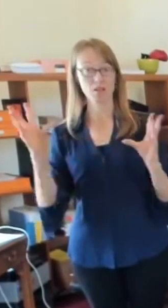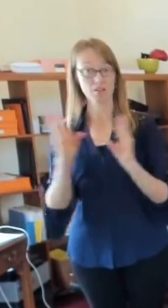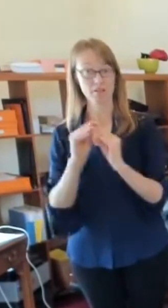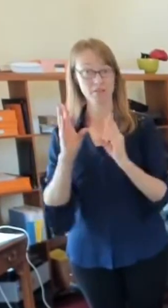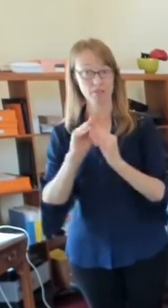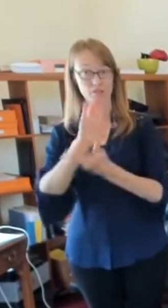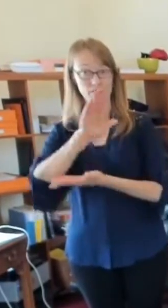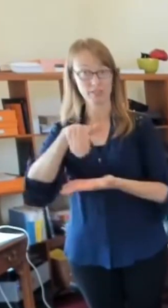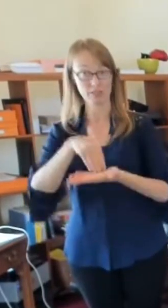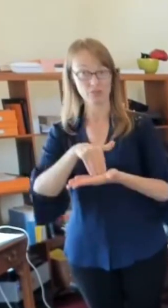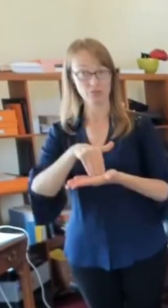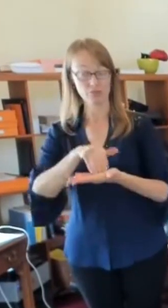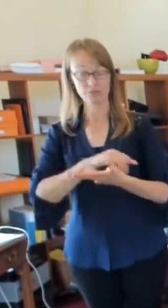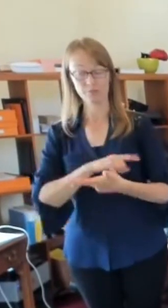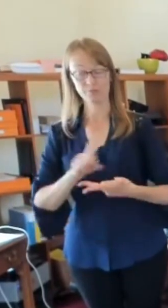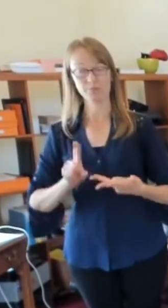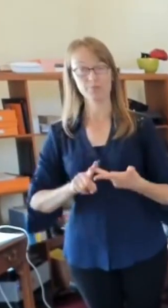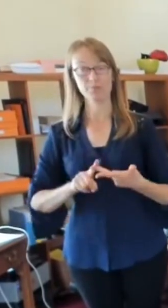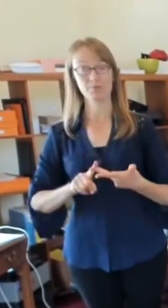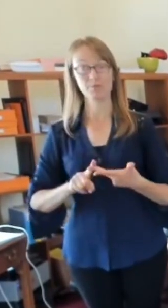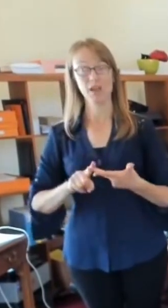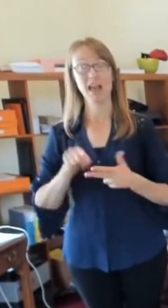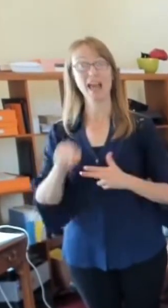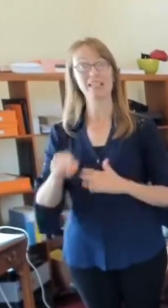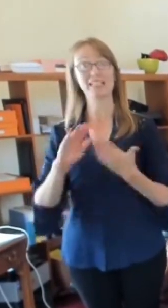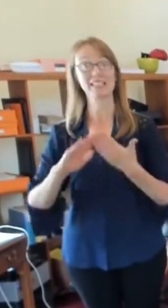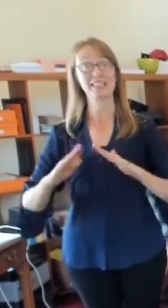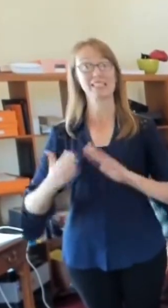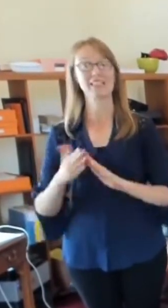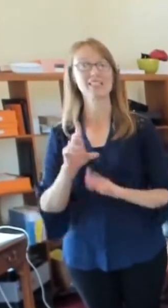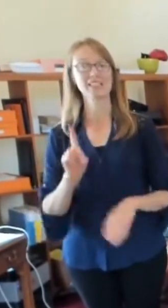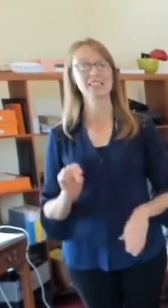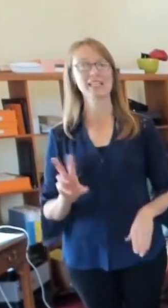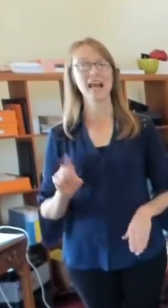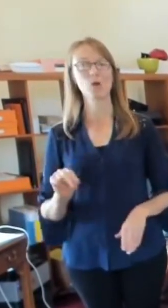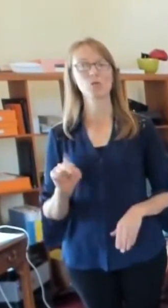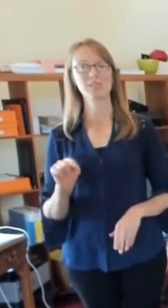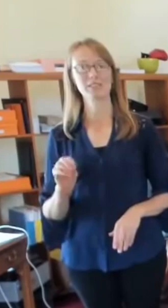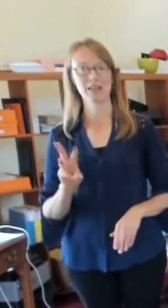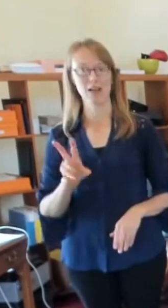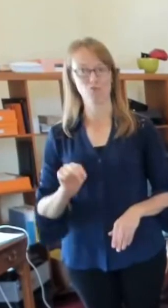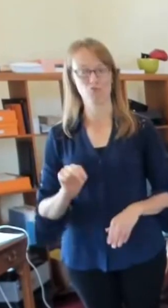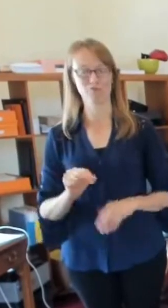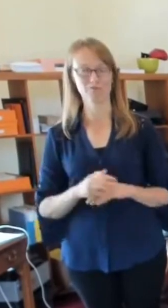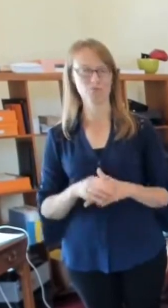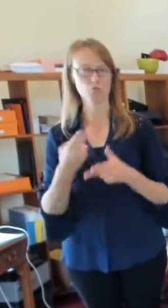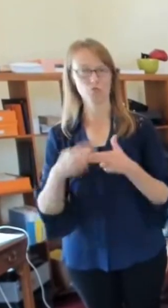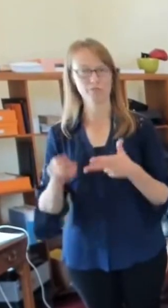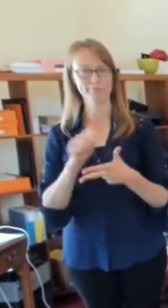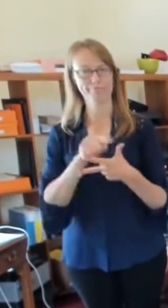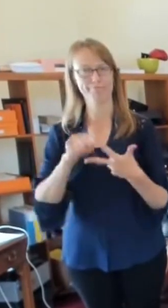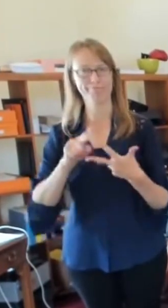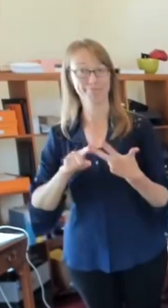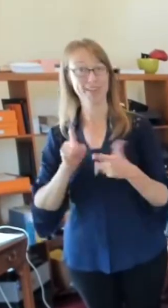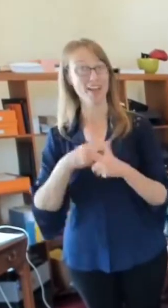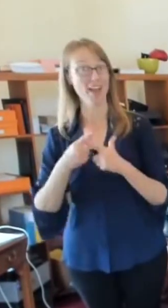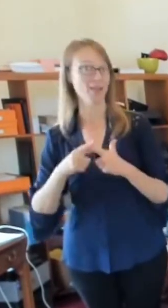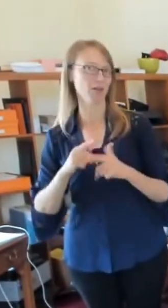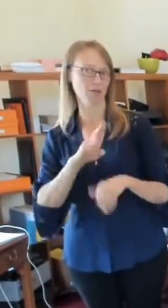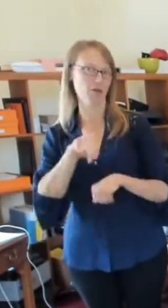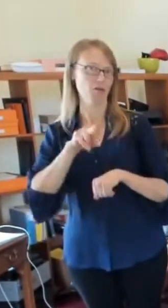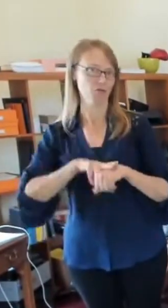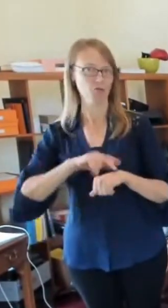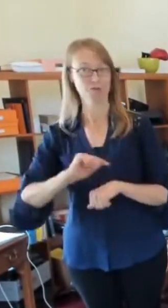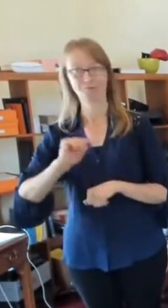center, and downtown. And we'll talk briefly about those, and then, of course, I'll take your questions. So with regard